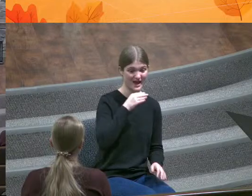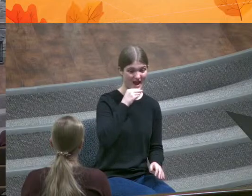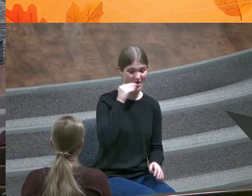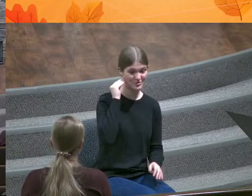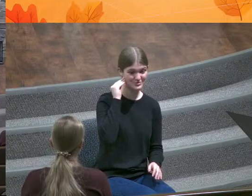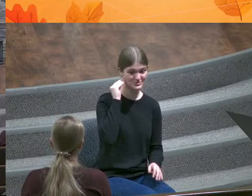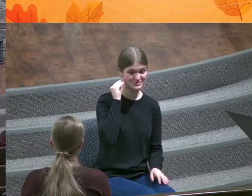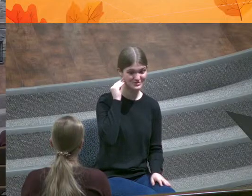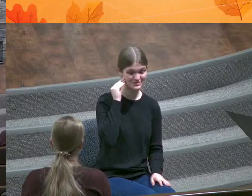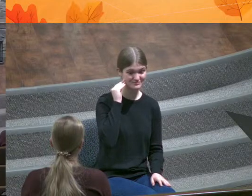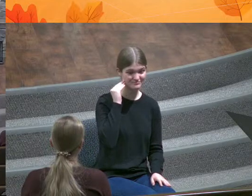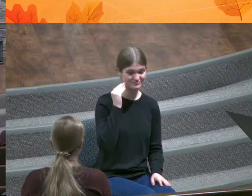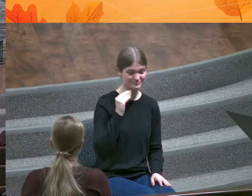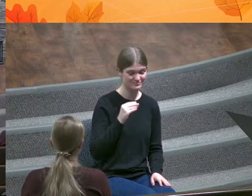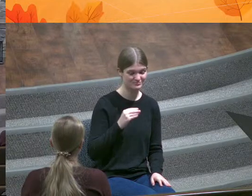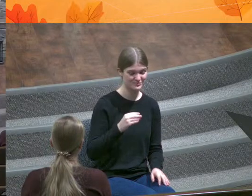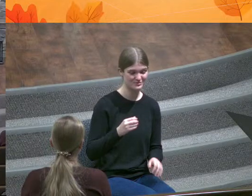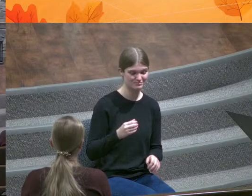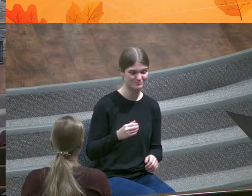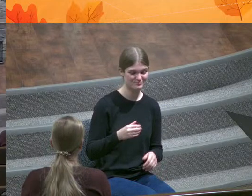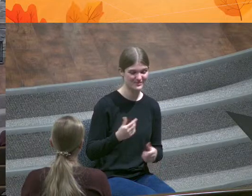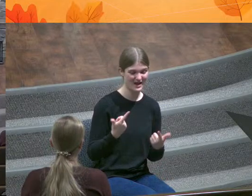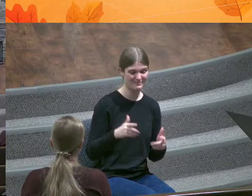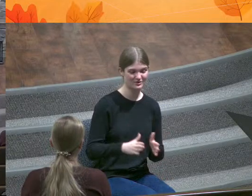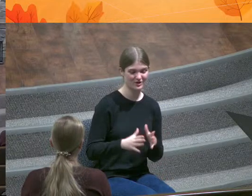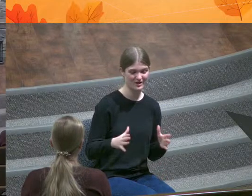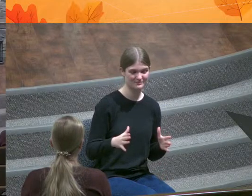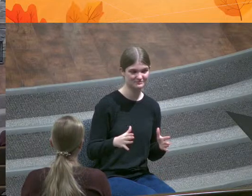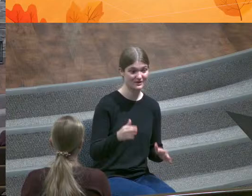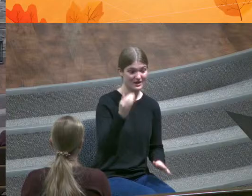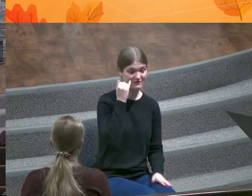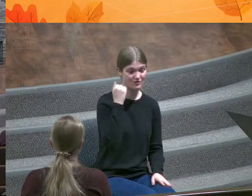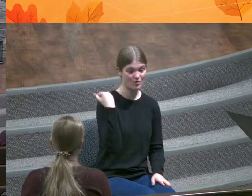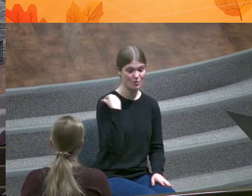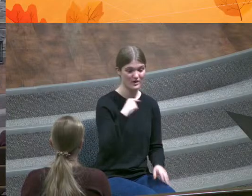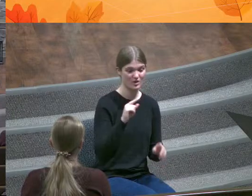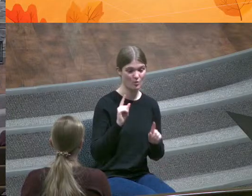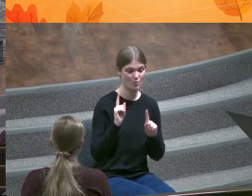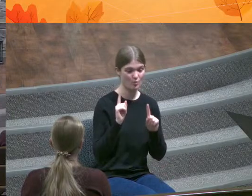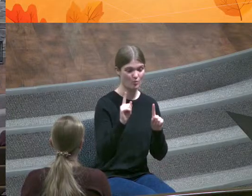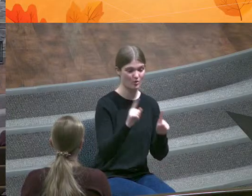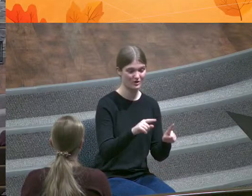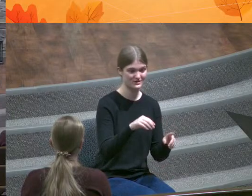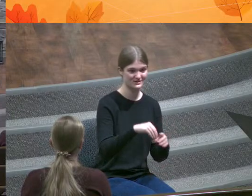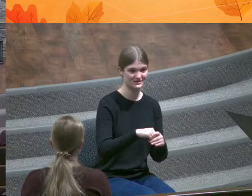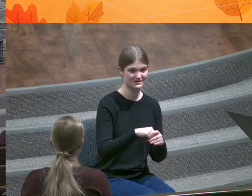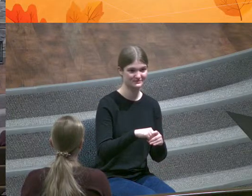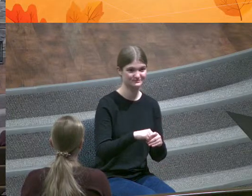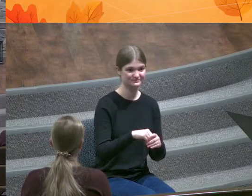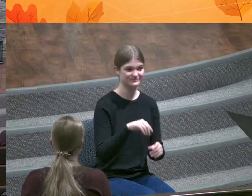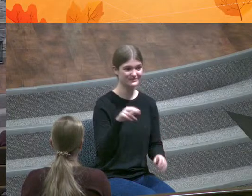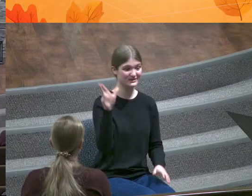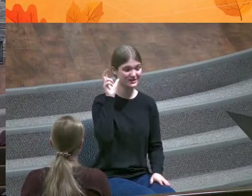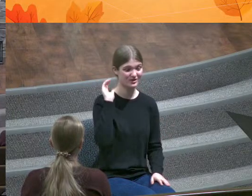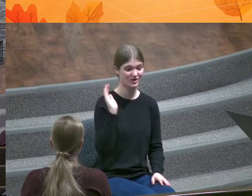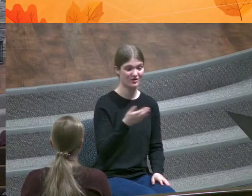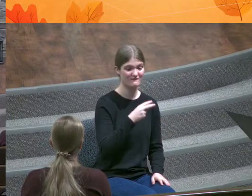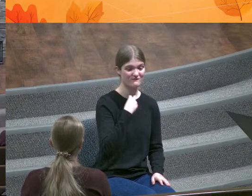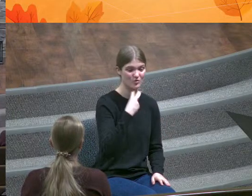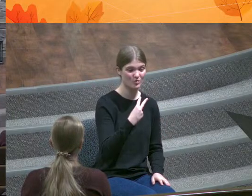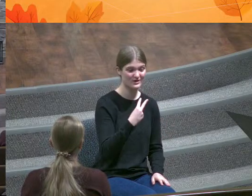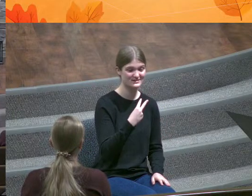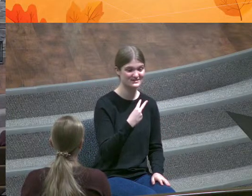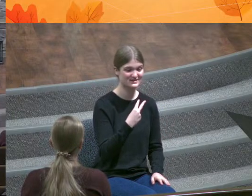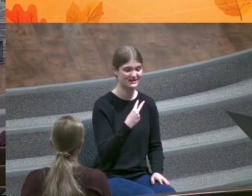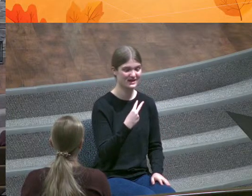with, going to school with, if we walked in, he'd hear our voice and he'd yell out